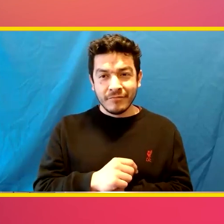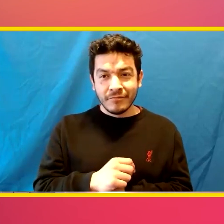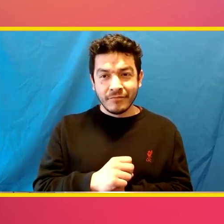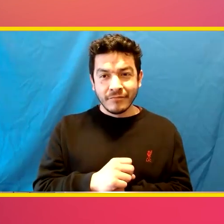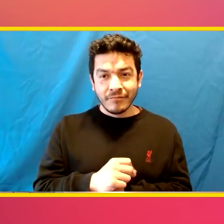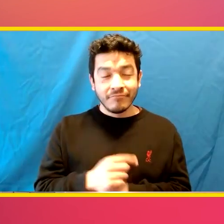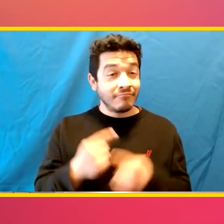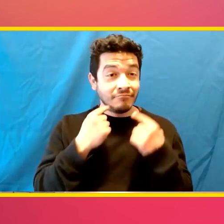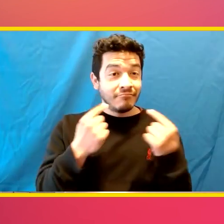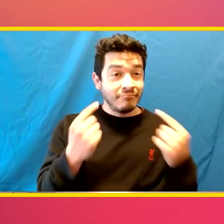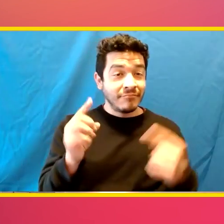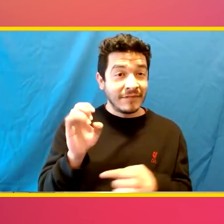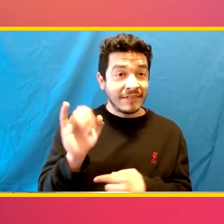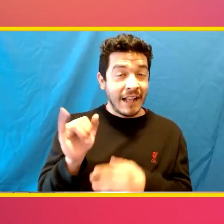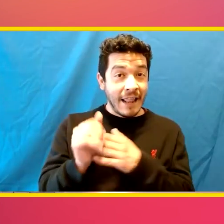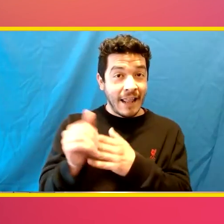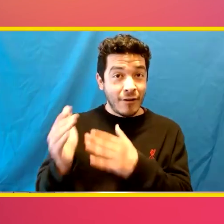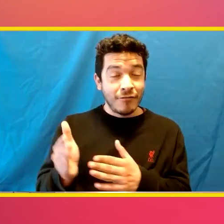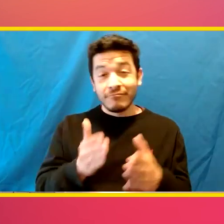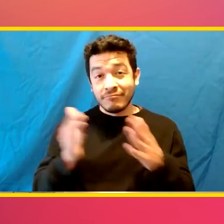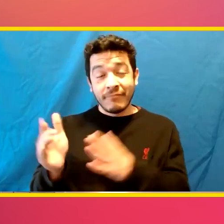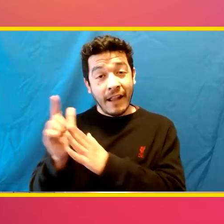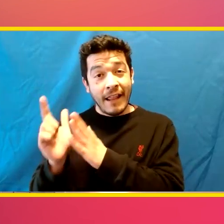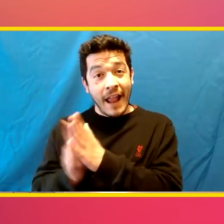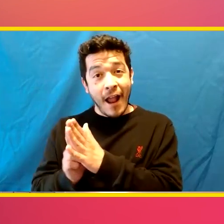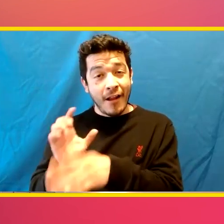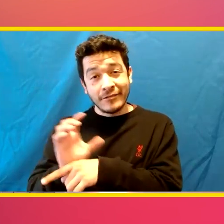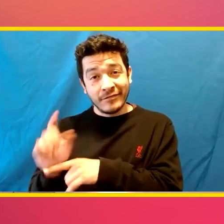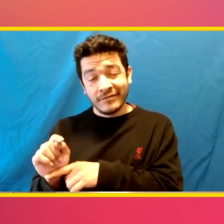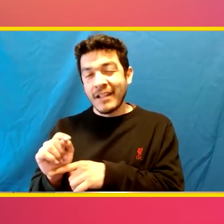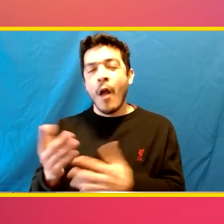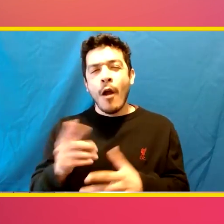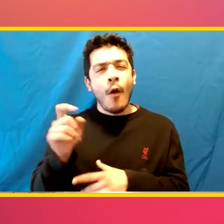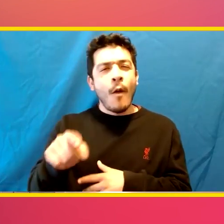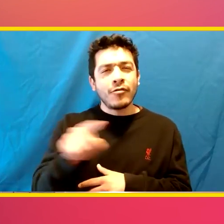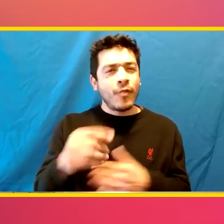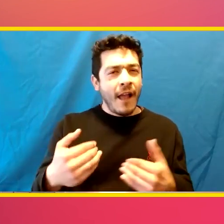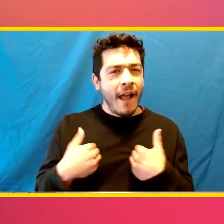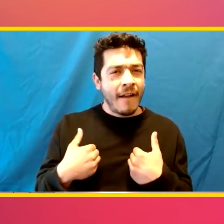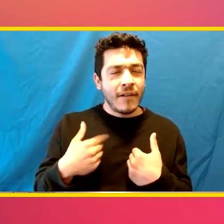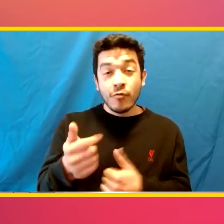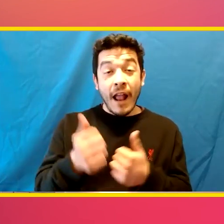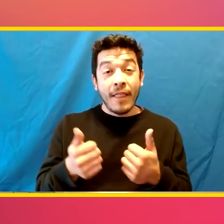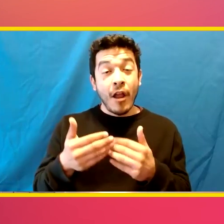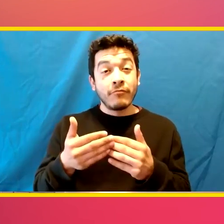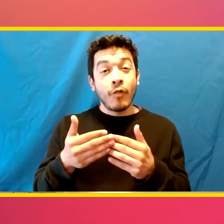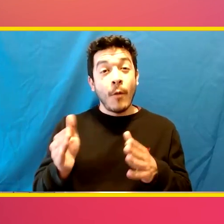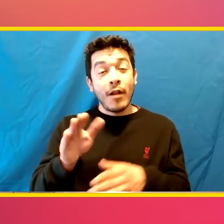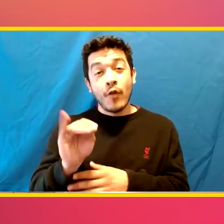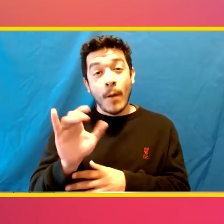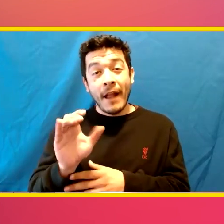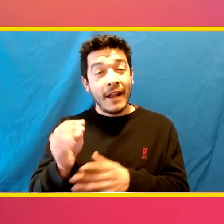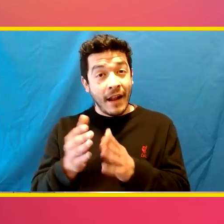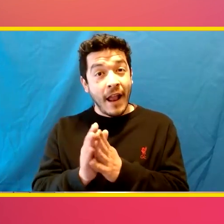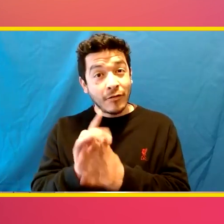renowned DEI leader, legal counsel. What questions do you have? You can either open up your mic and ask,